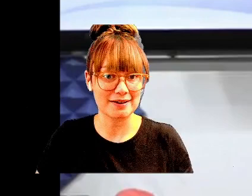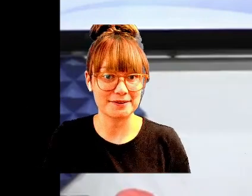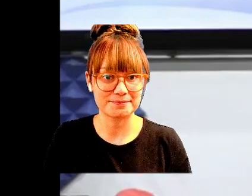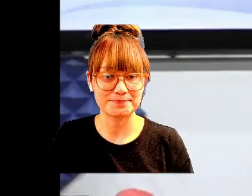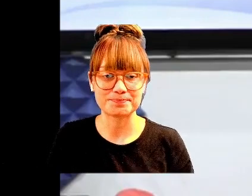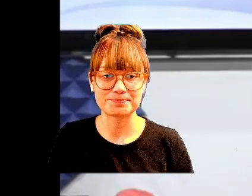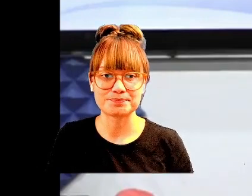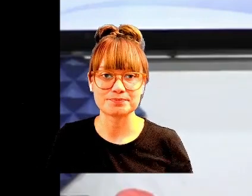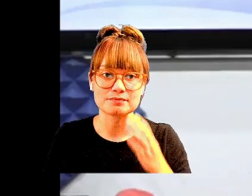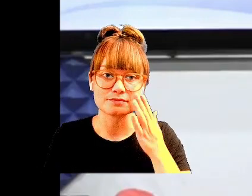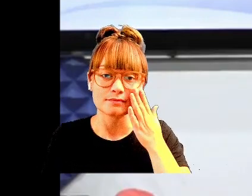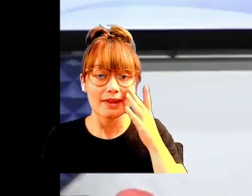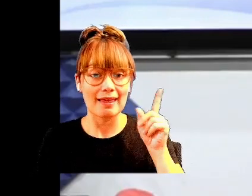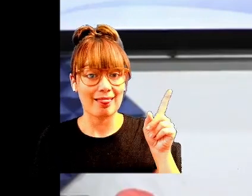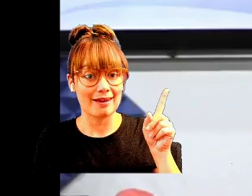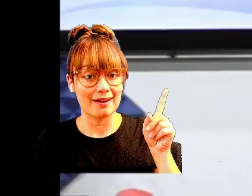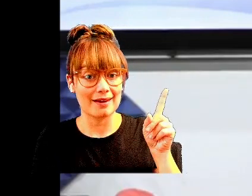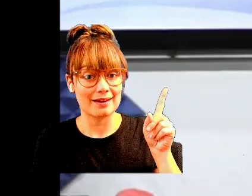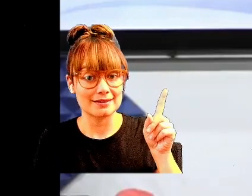This particular problem,